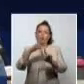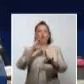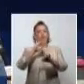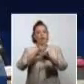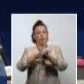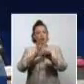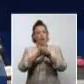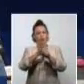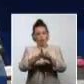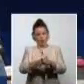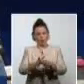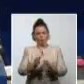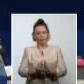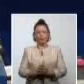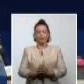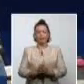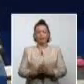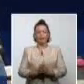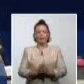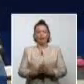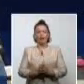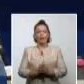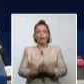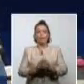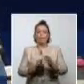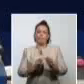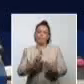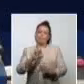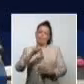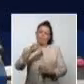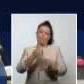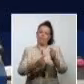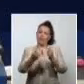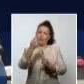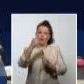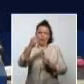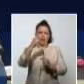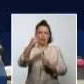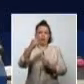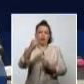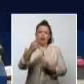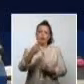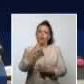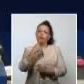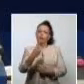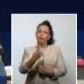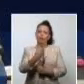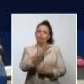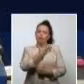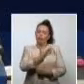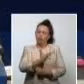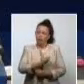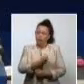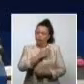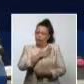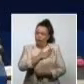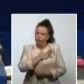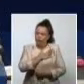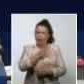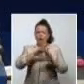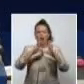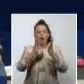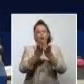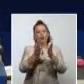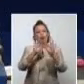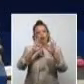begin giving our condolences to the relatives, friends, and co workers in some cases for their loss.